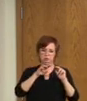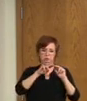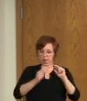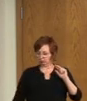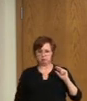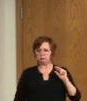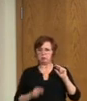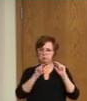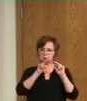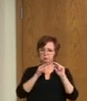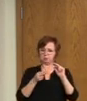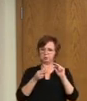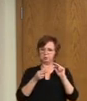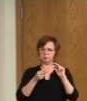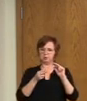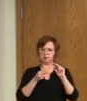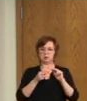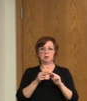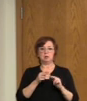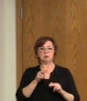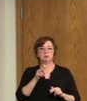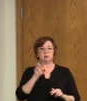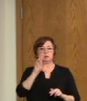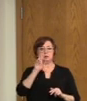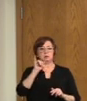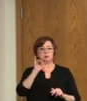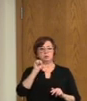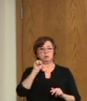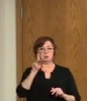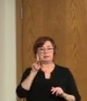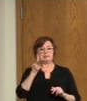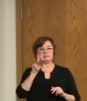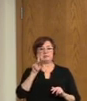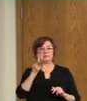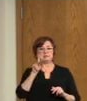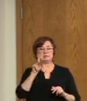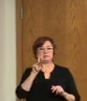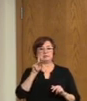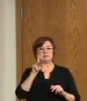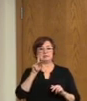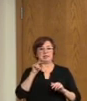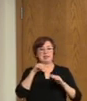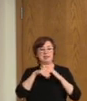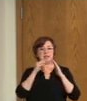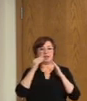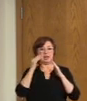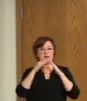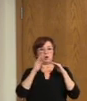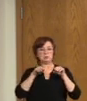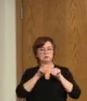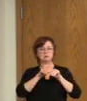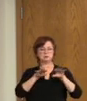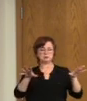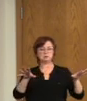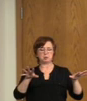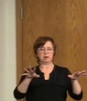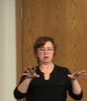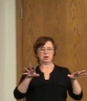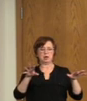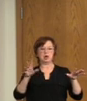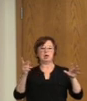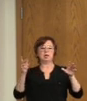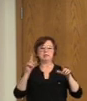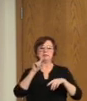now of transmission in the household setting is much, much higher than it was over Thanksgiving and Halloween.